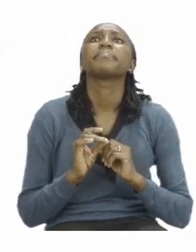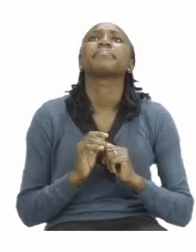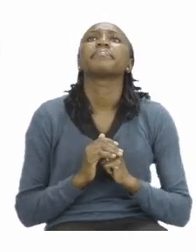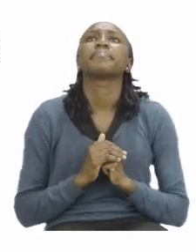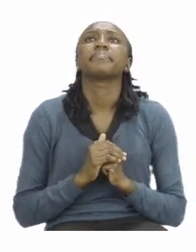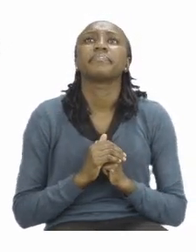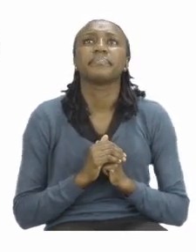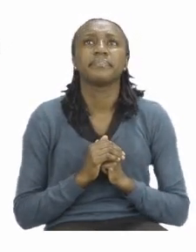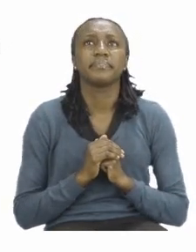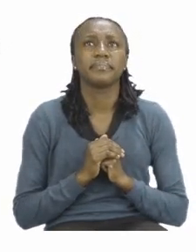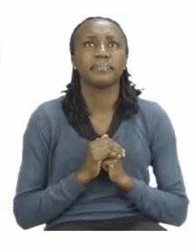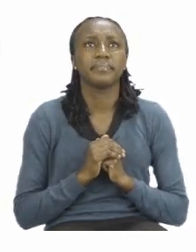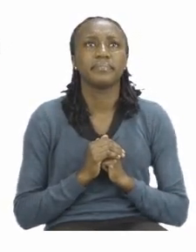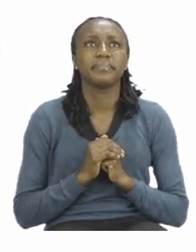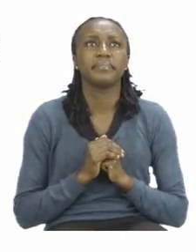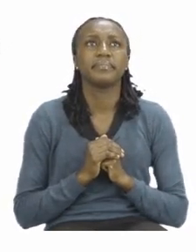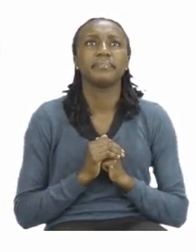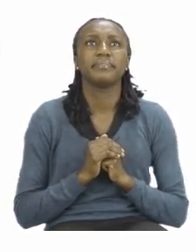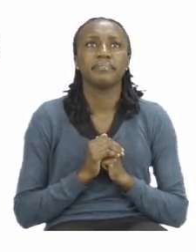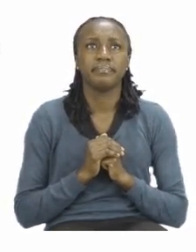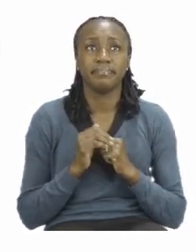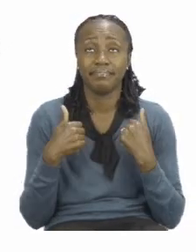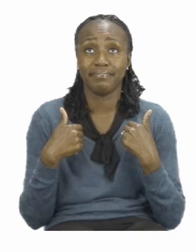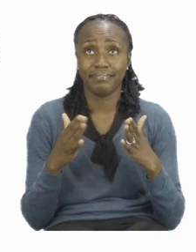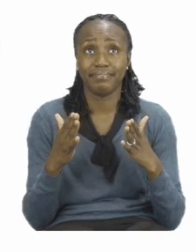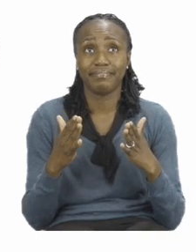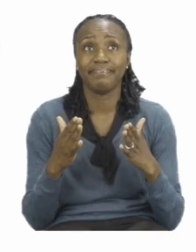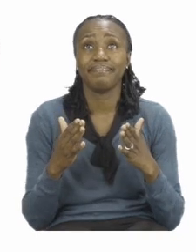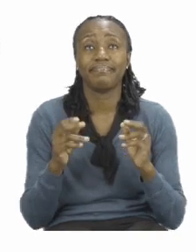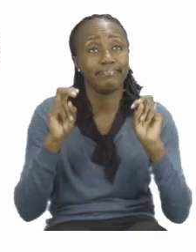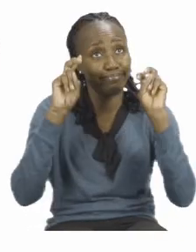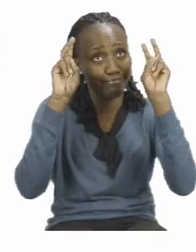we need. Let's start at the heading.